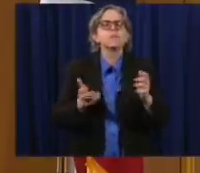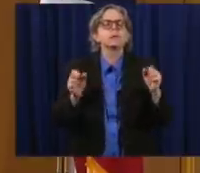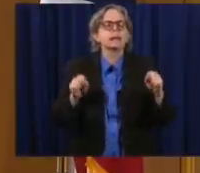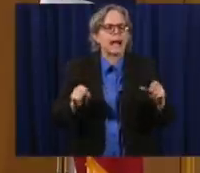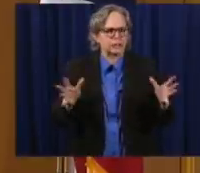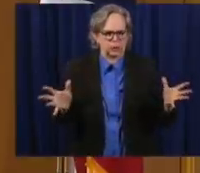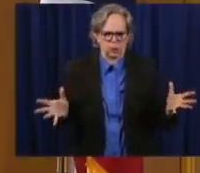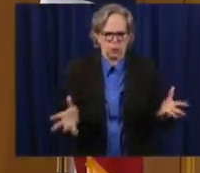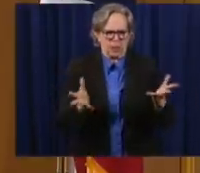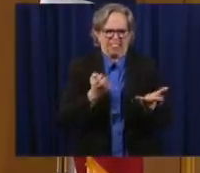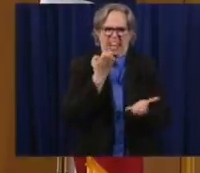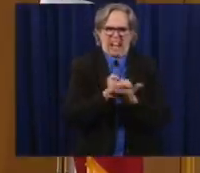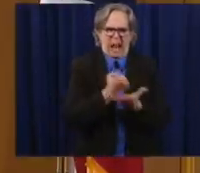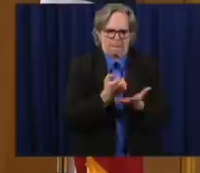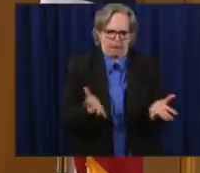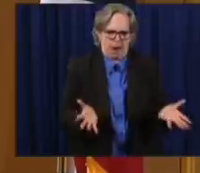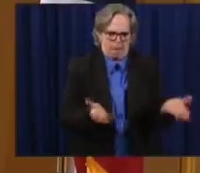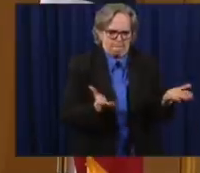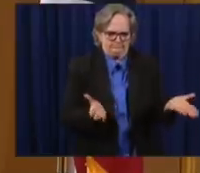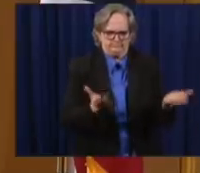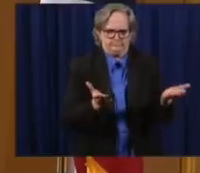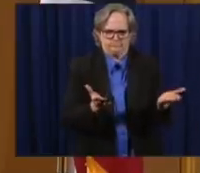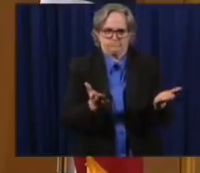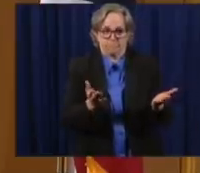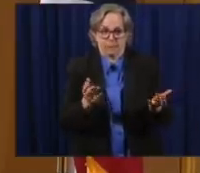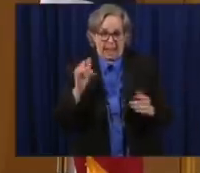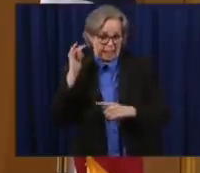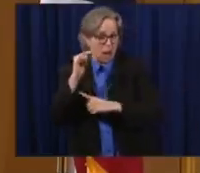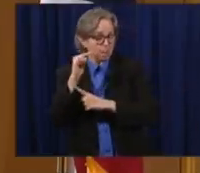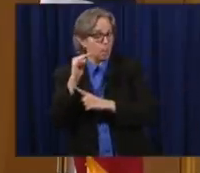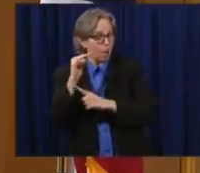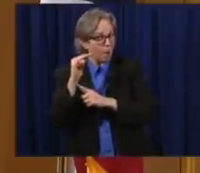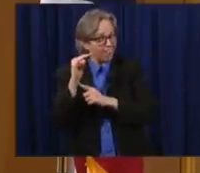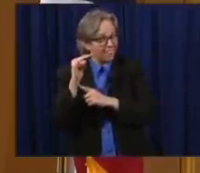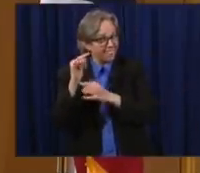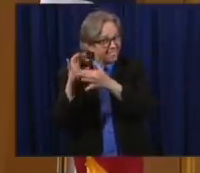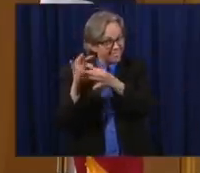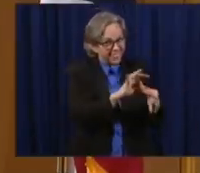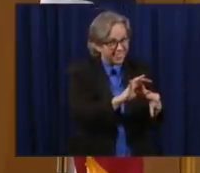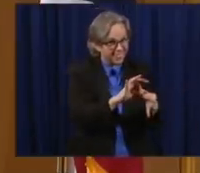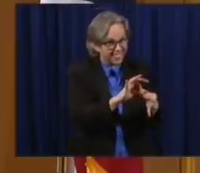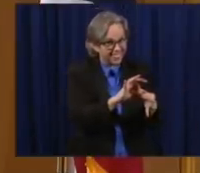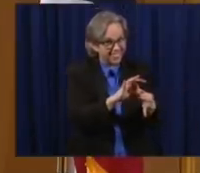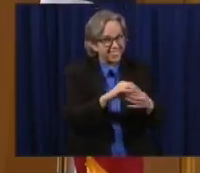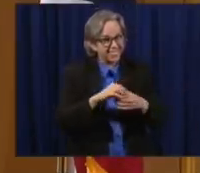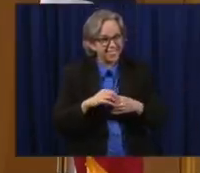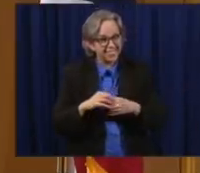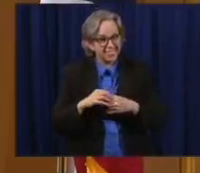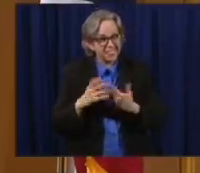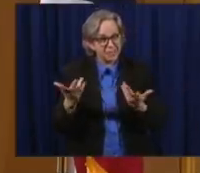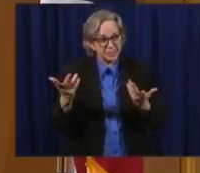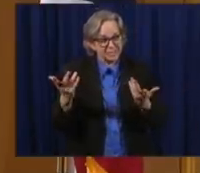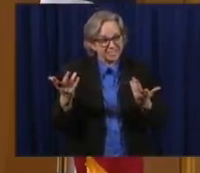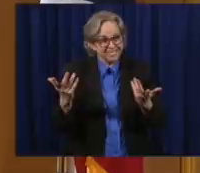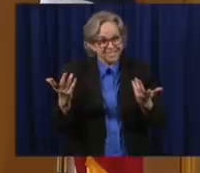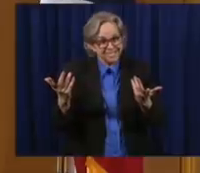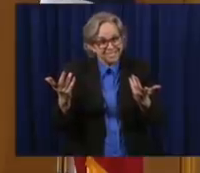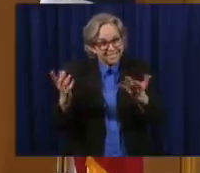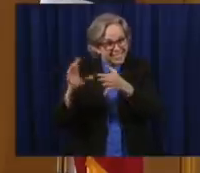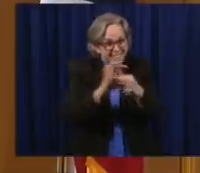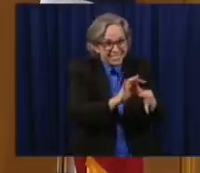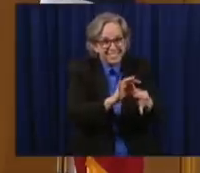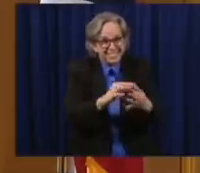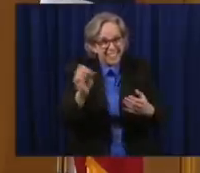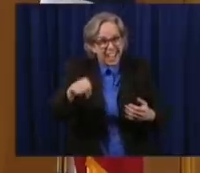forward. And the airport is a direct, took a hard hit for